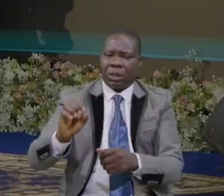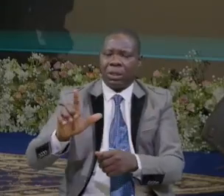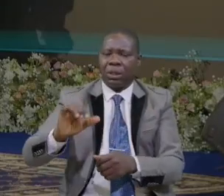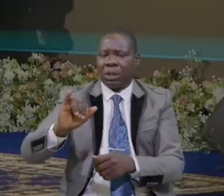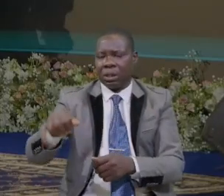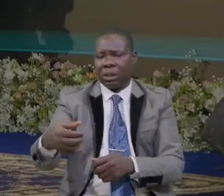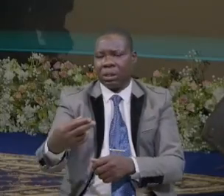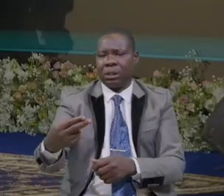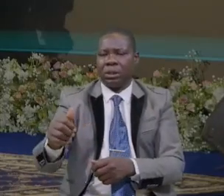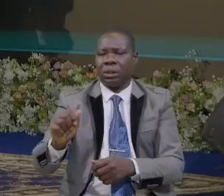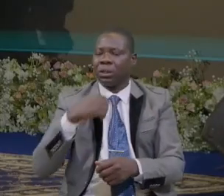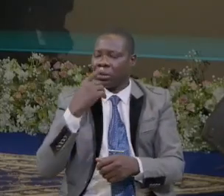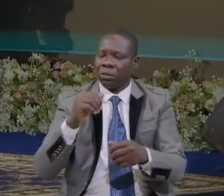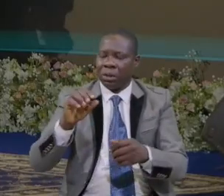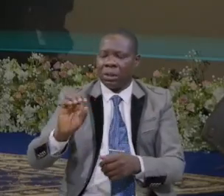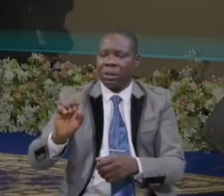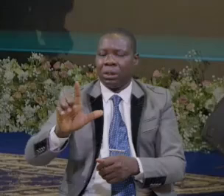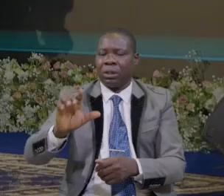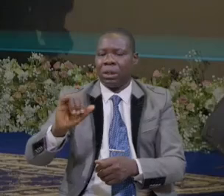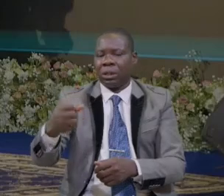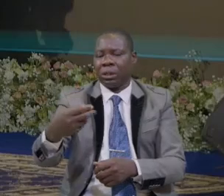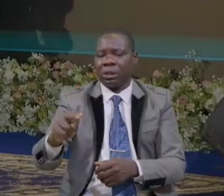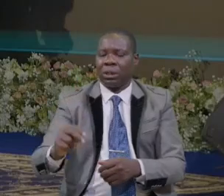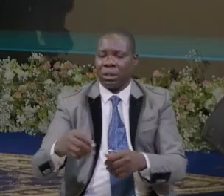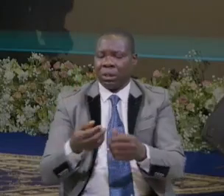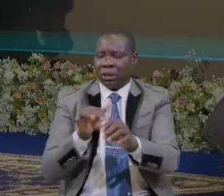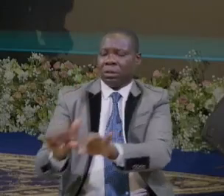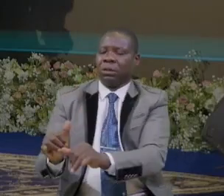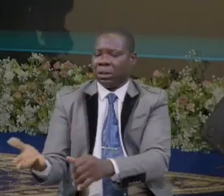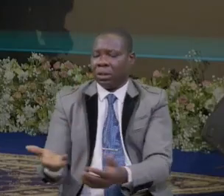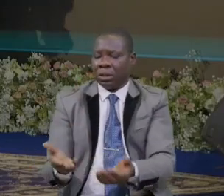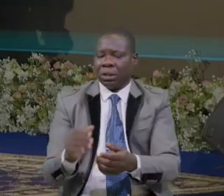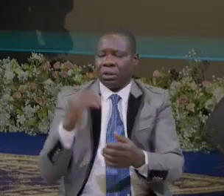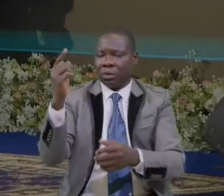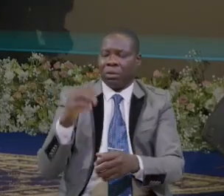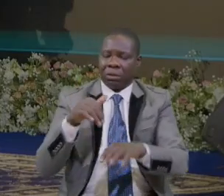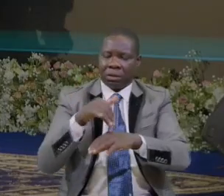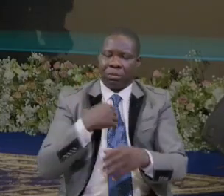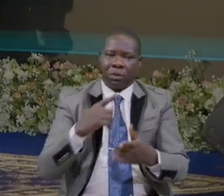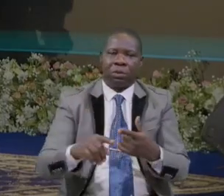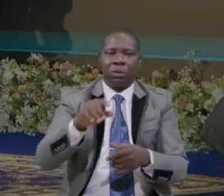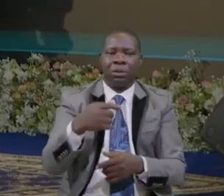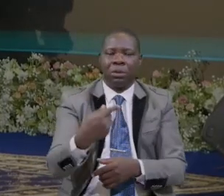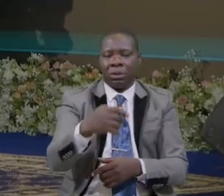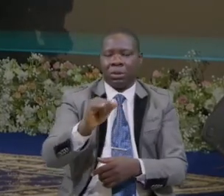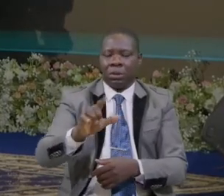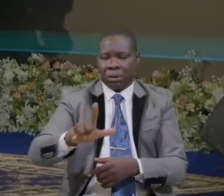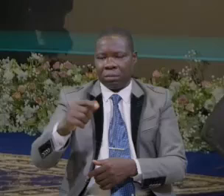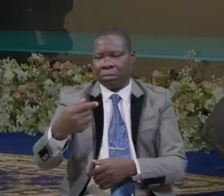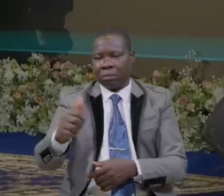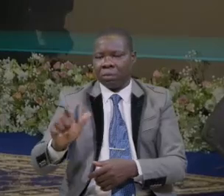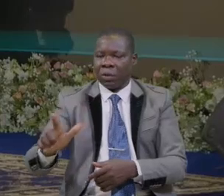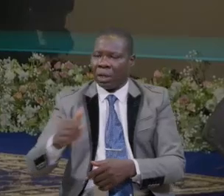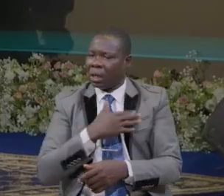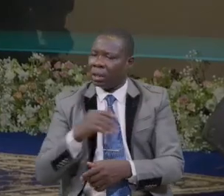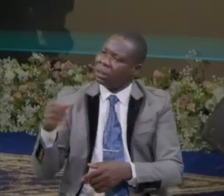to Gilgal. And Elisha said, as the Lord liveth, and as your soul liveth,